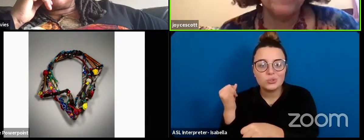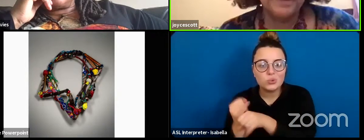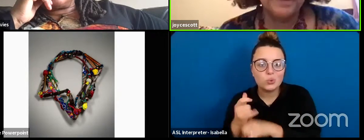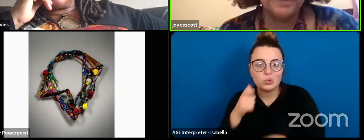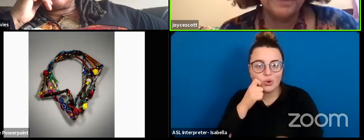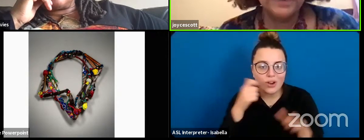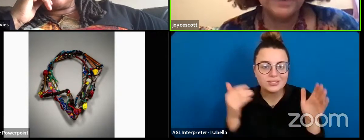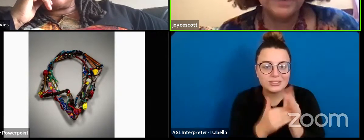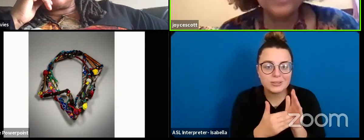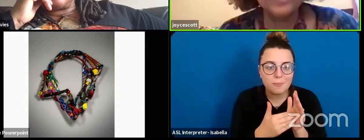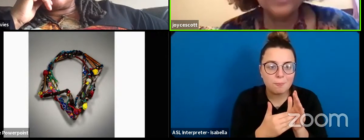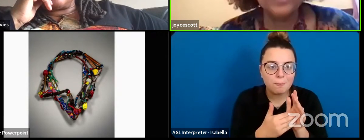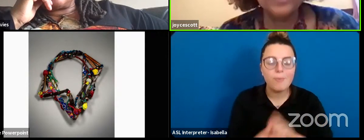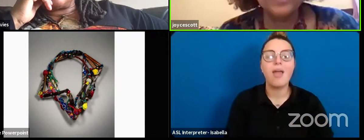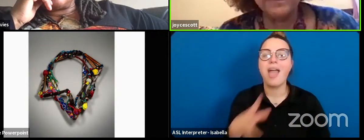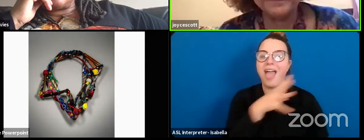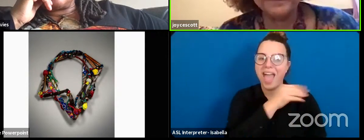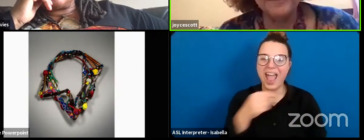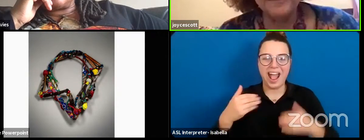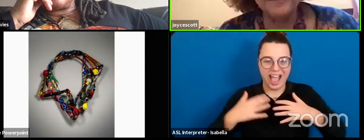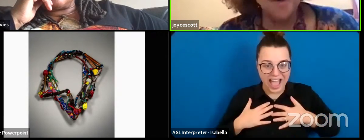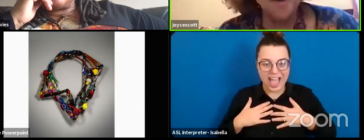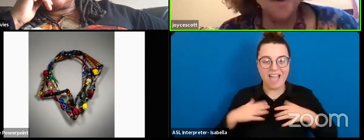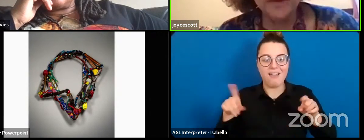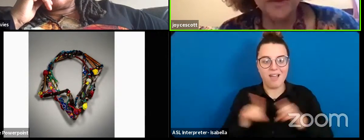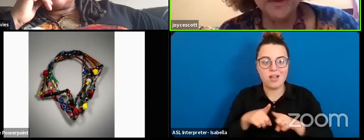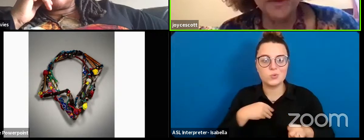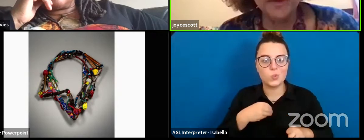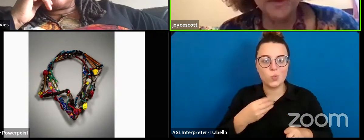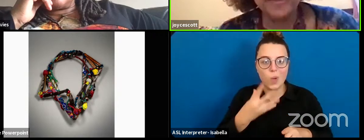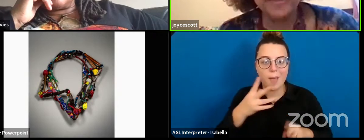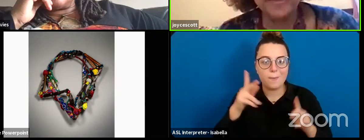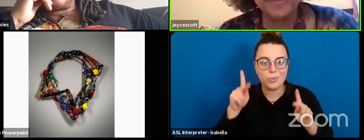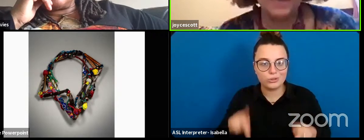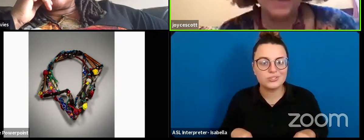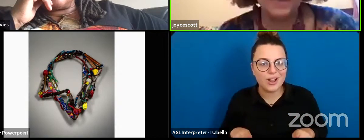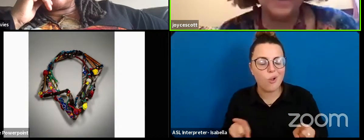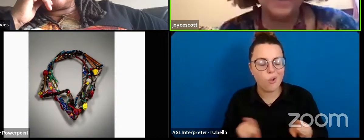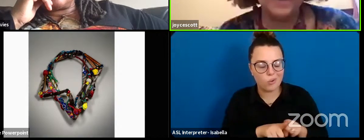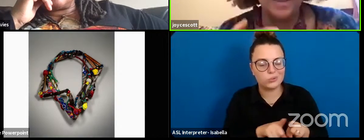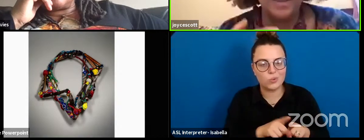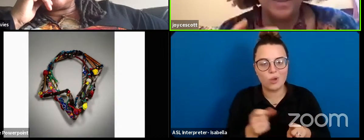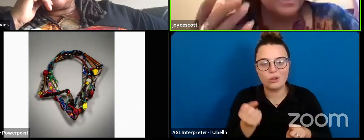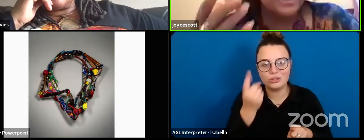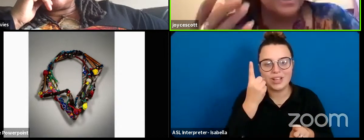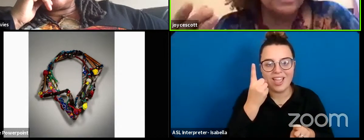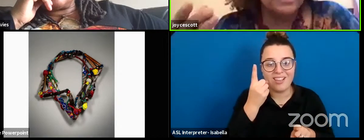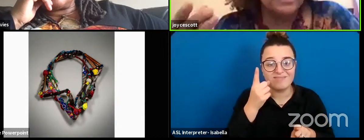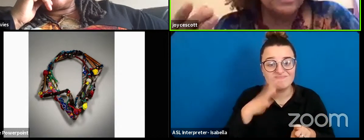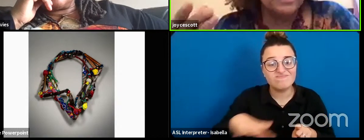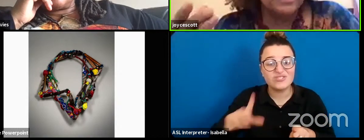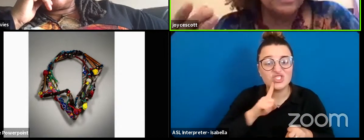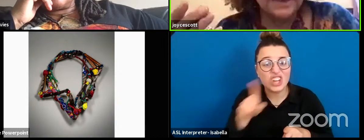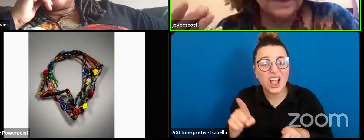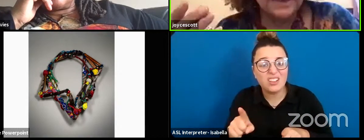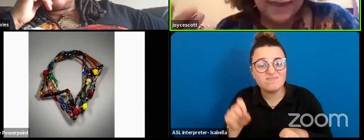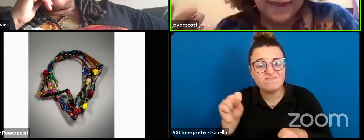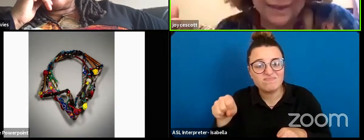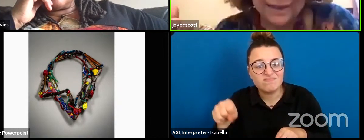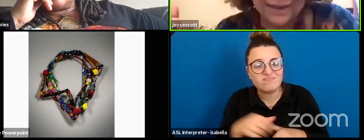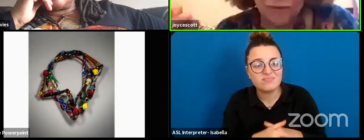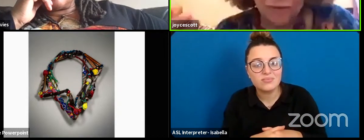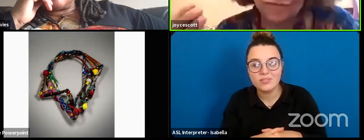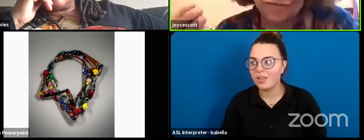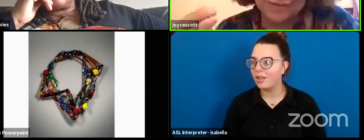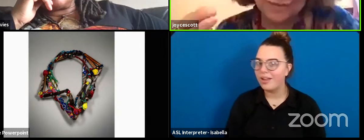racism. And I, as a white person, also understand that it exists. Now, isn't